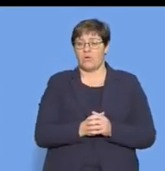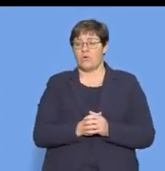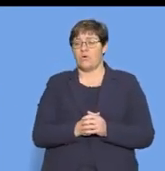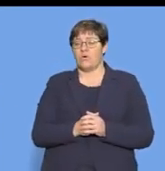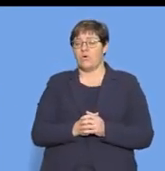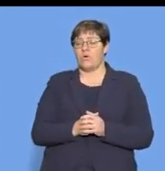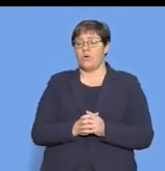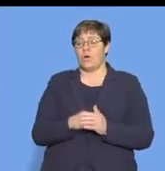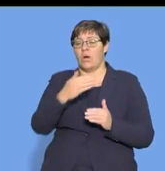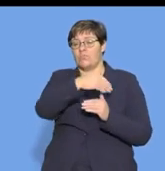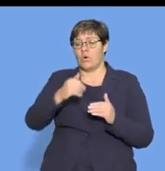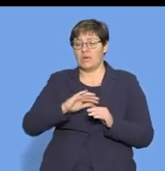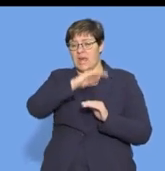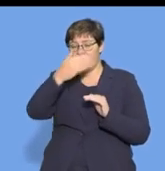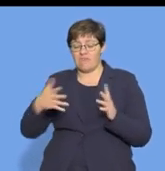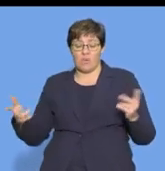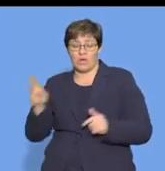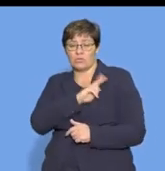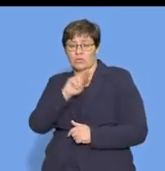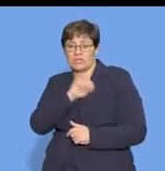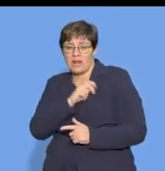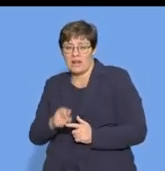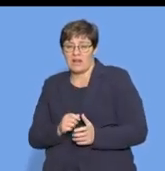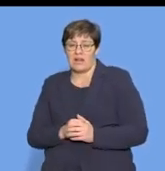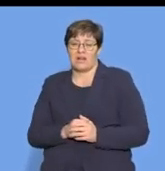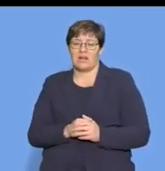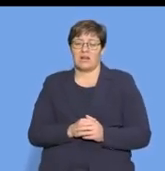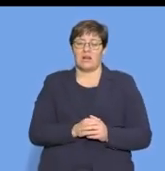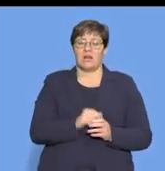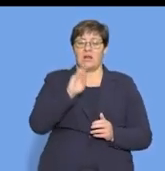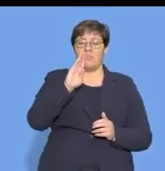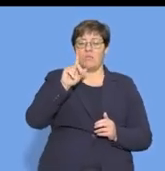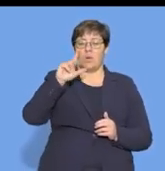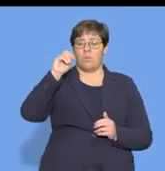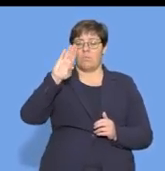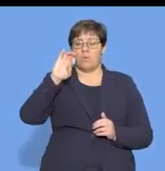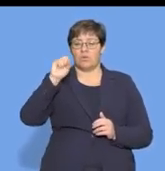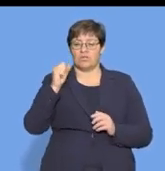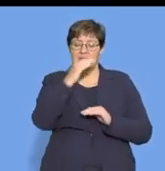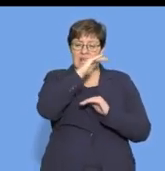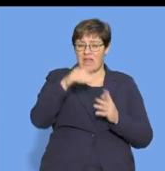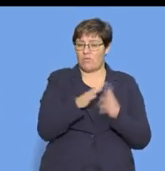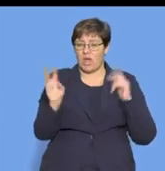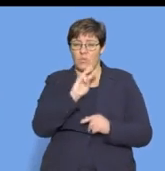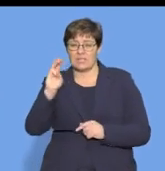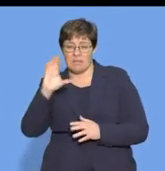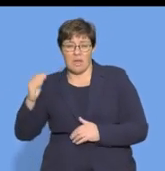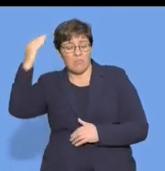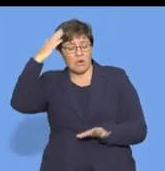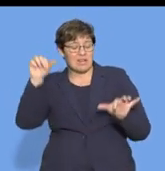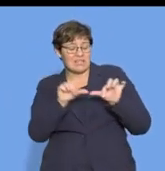KwaZulu-Natal, in Blombos Cave in the Western Cape. The brain size was between 1,200